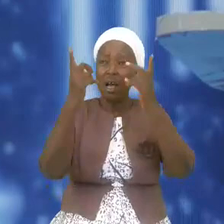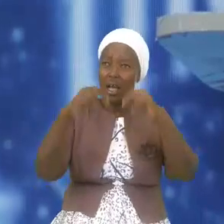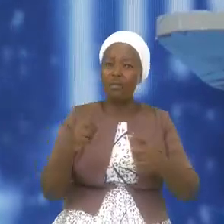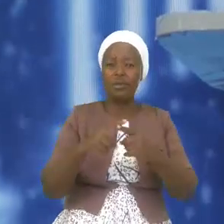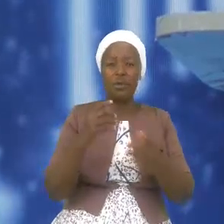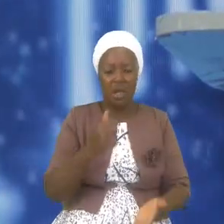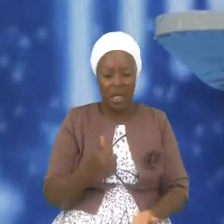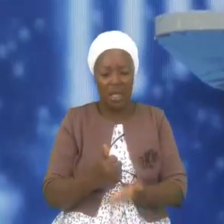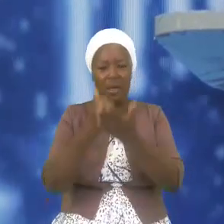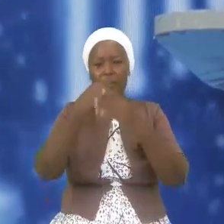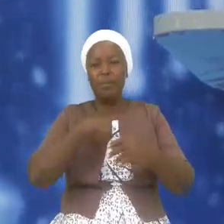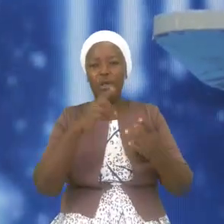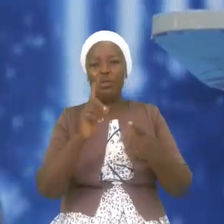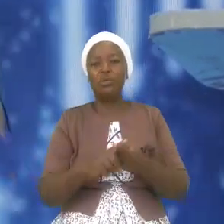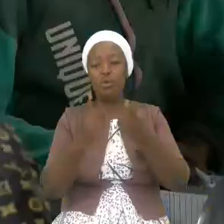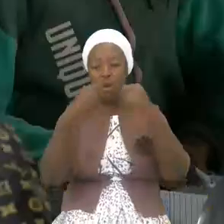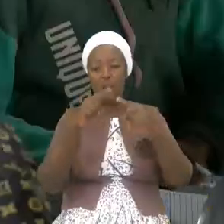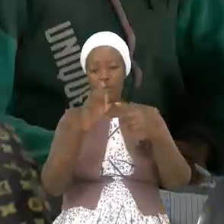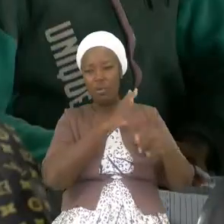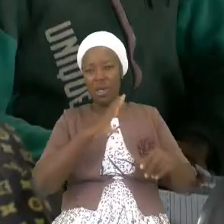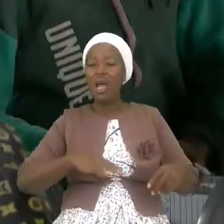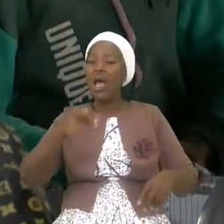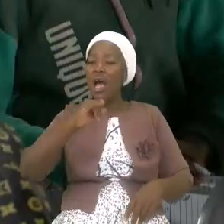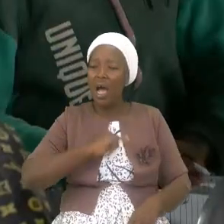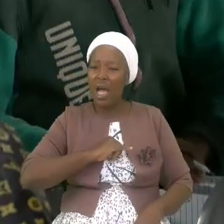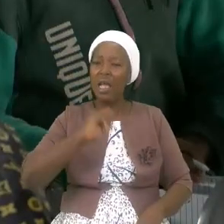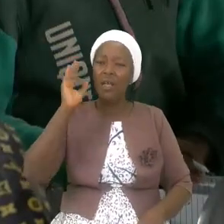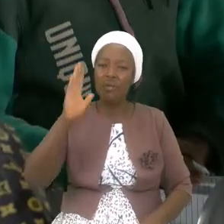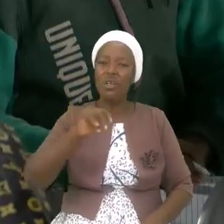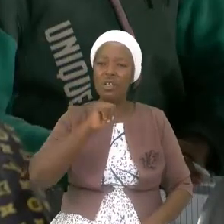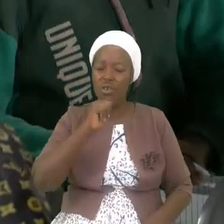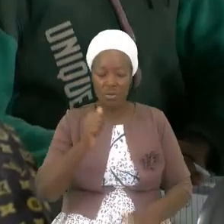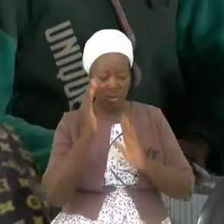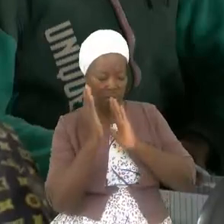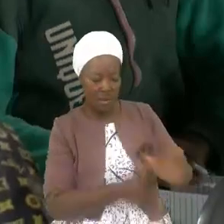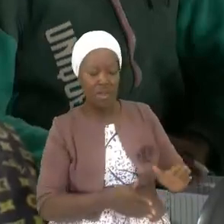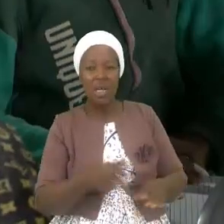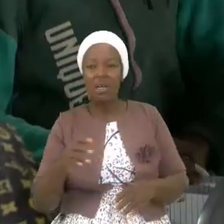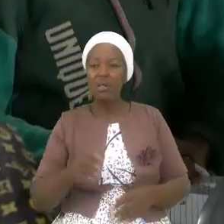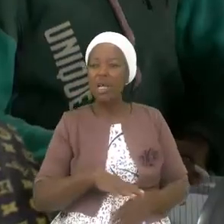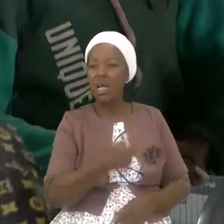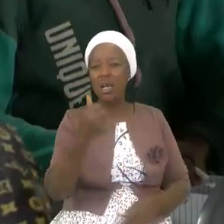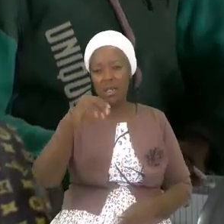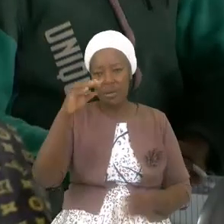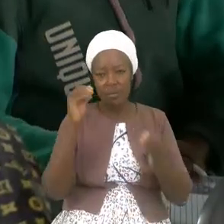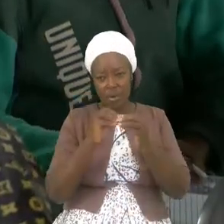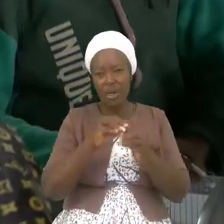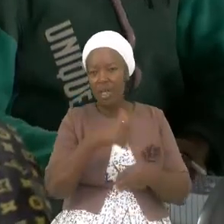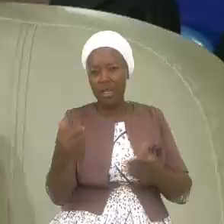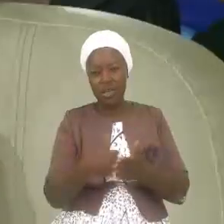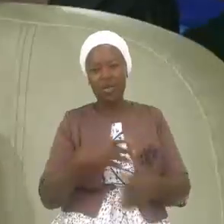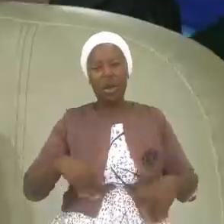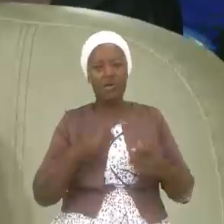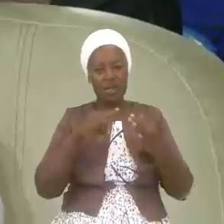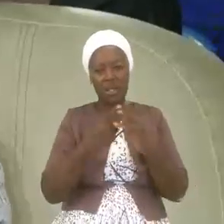not resist you anymore. A new life will begin for you. A new chapter will begin for